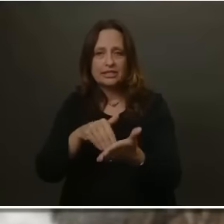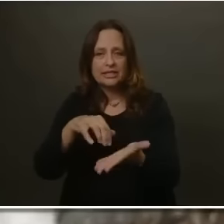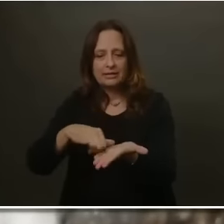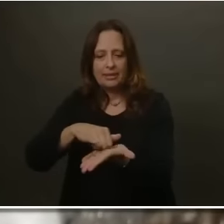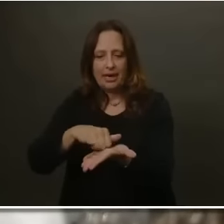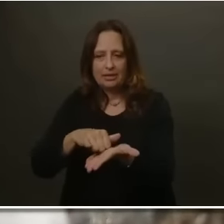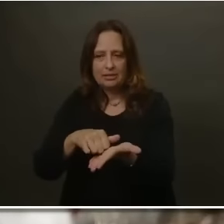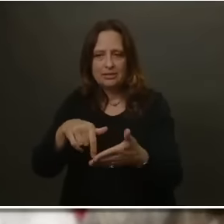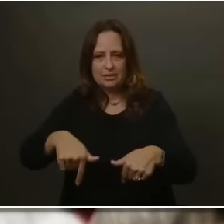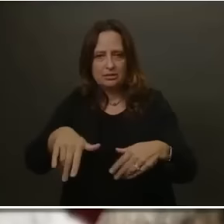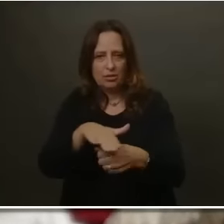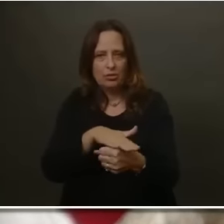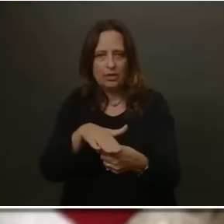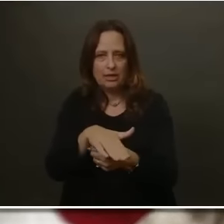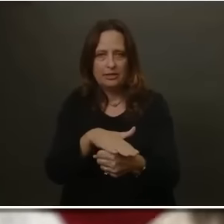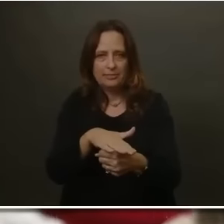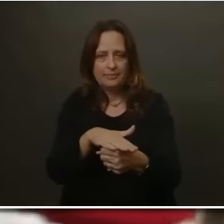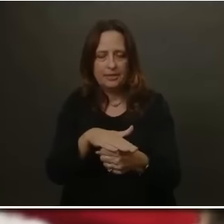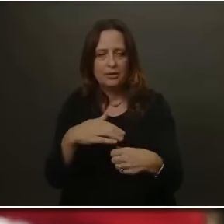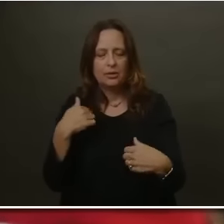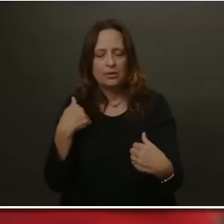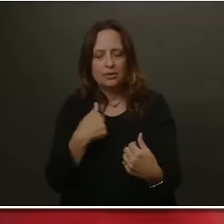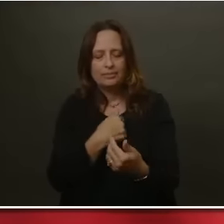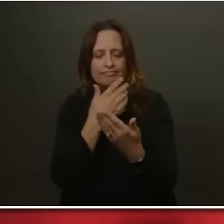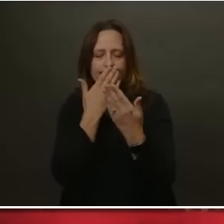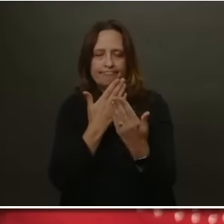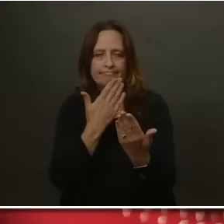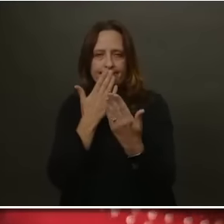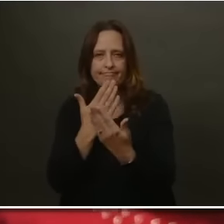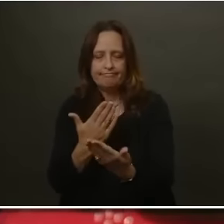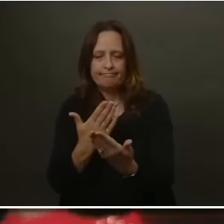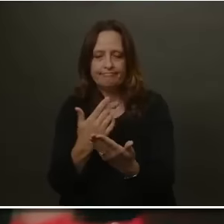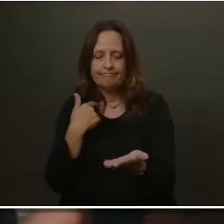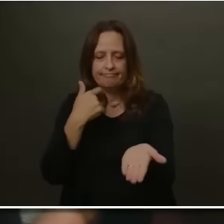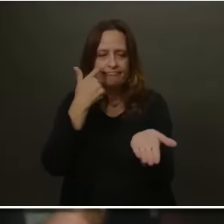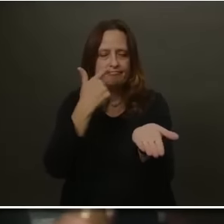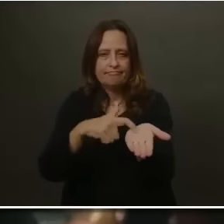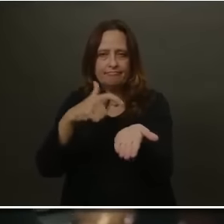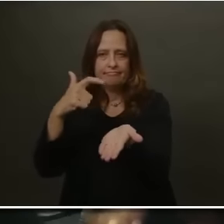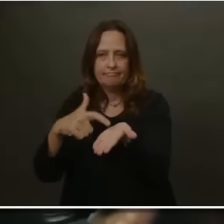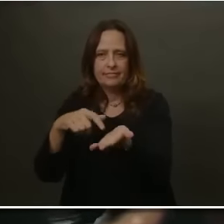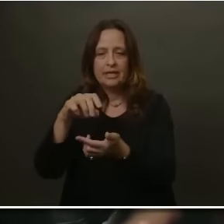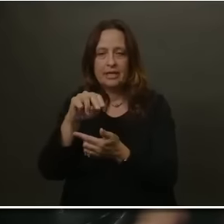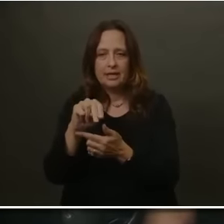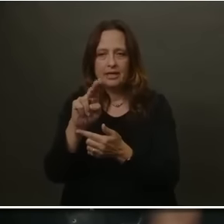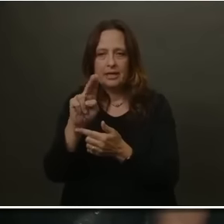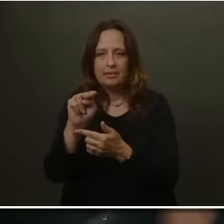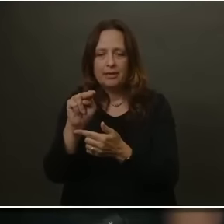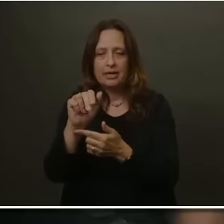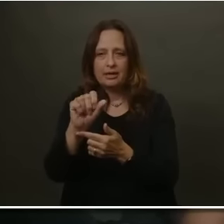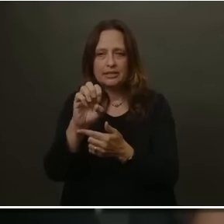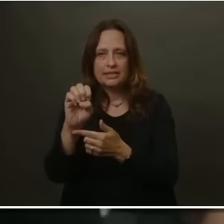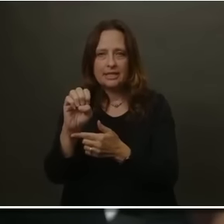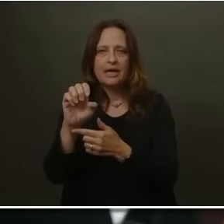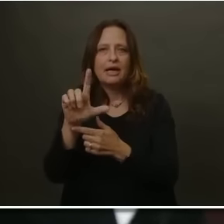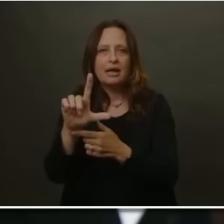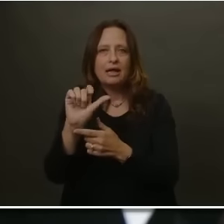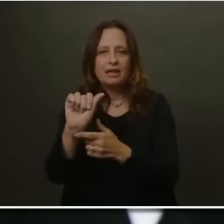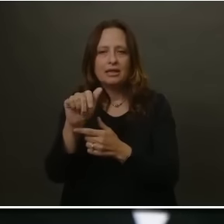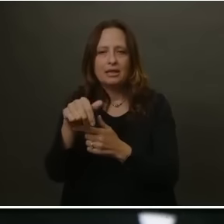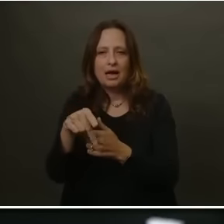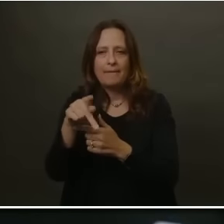is located. With gratitude, we acknowledge the Munsee and Lenape people, whose home